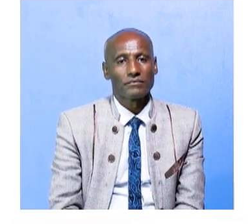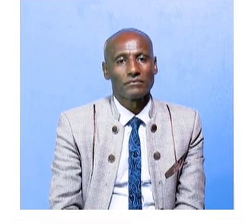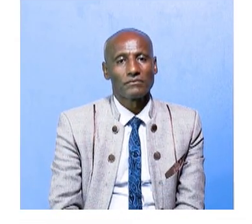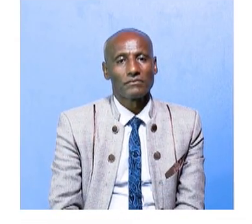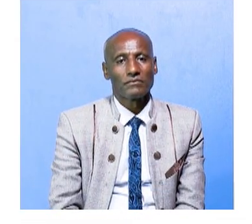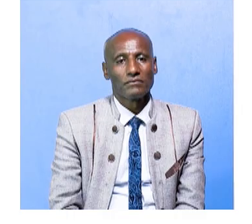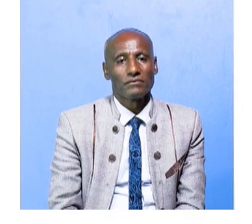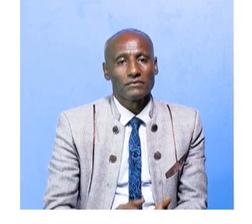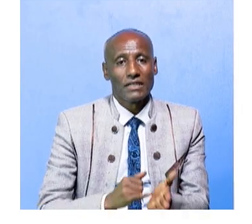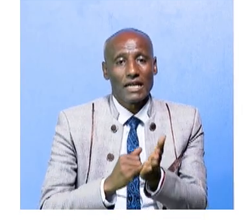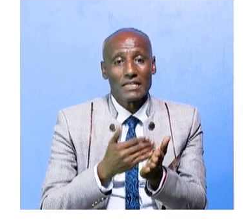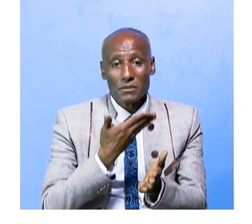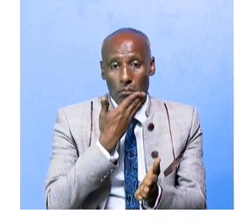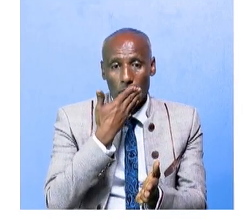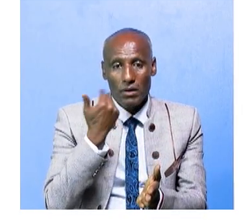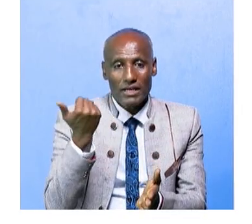its best